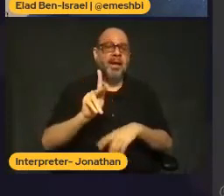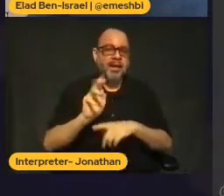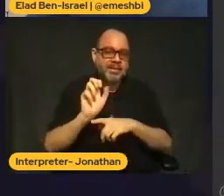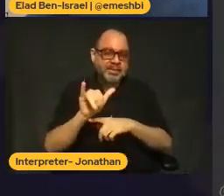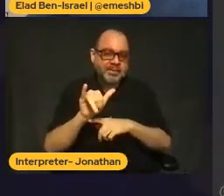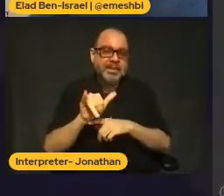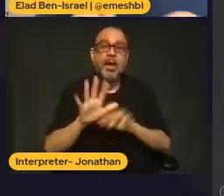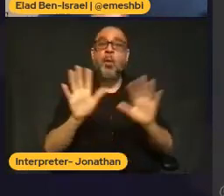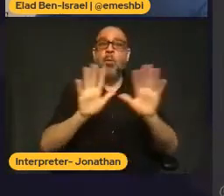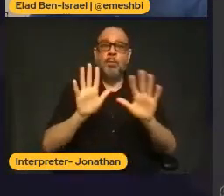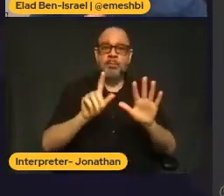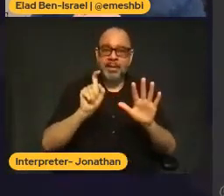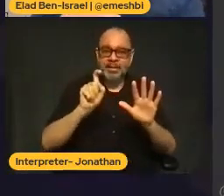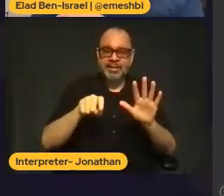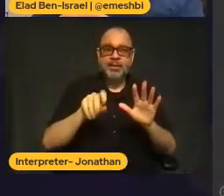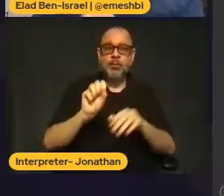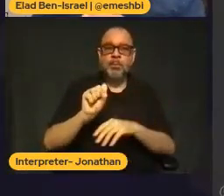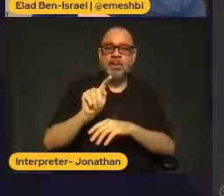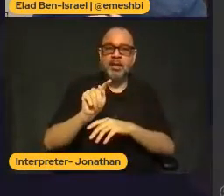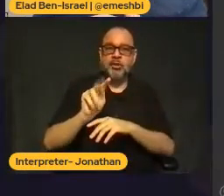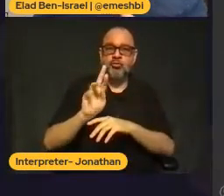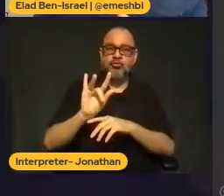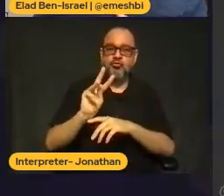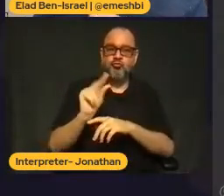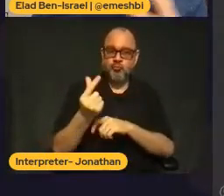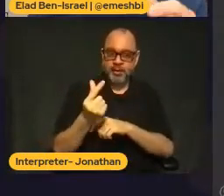string actually.